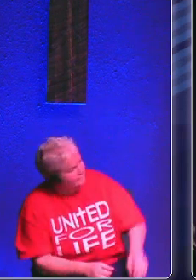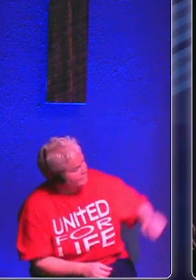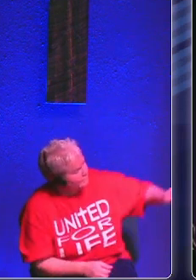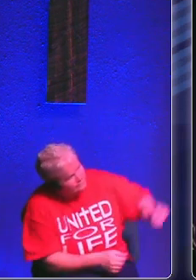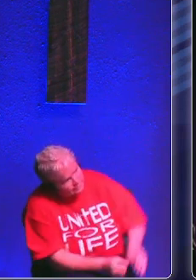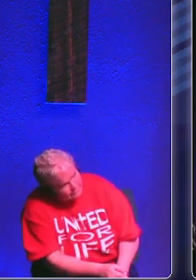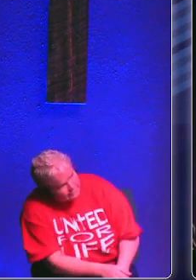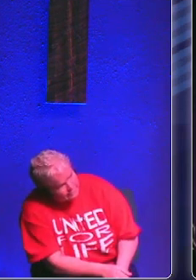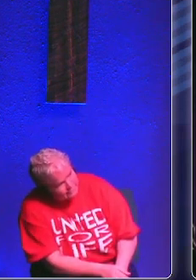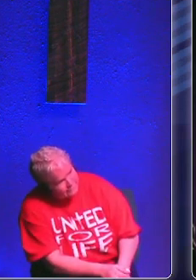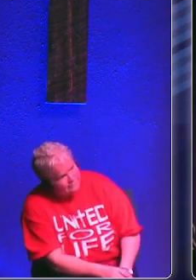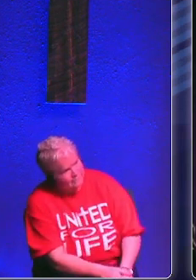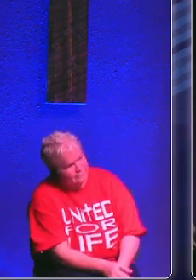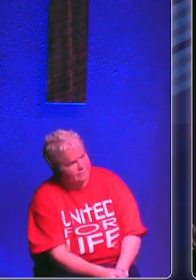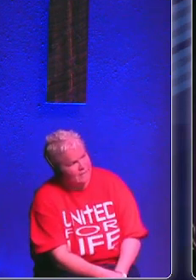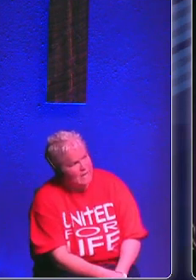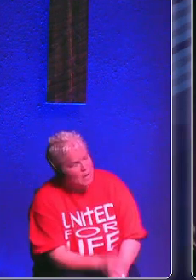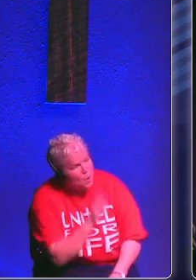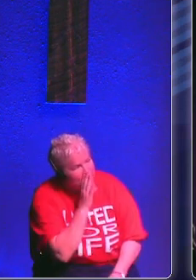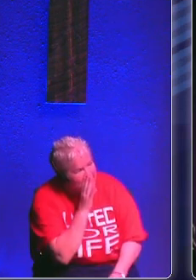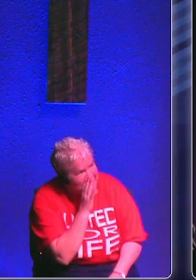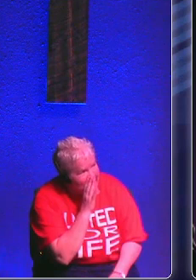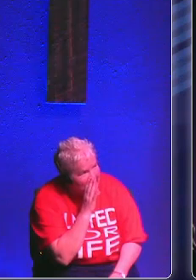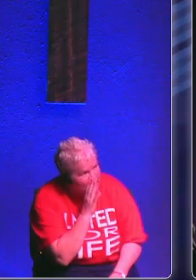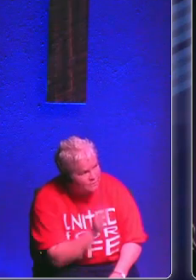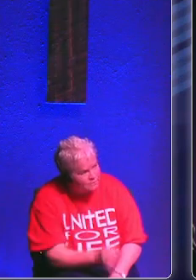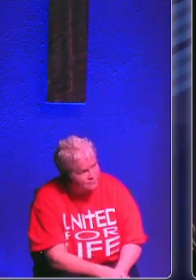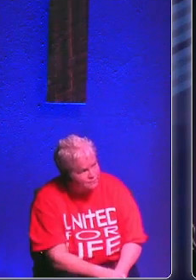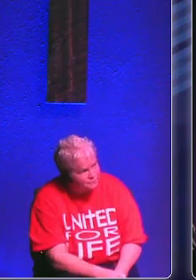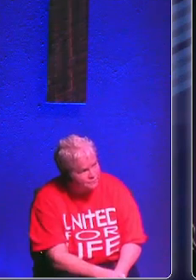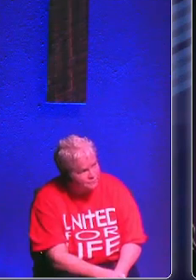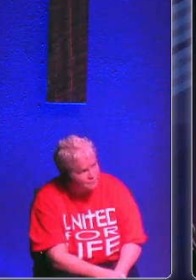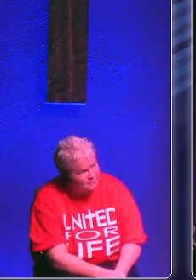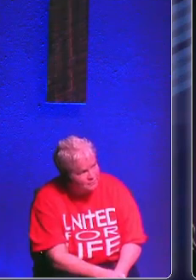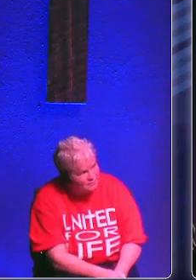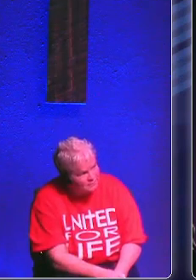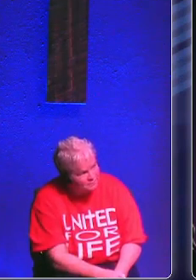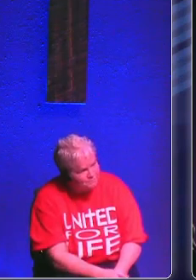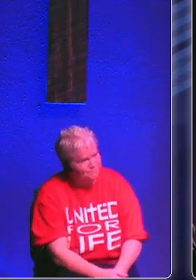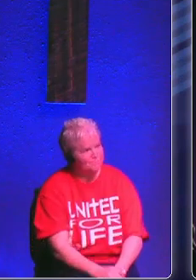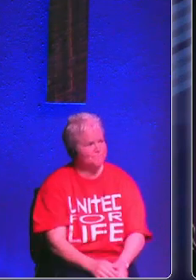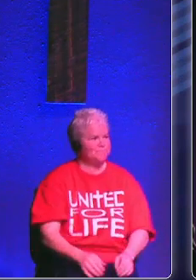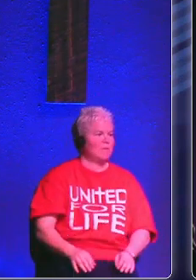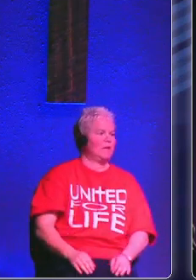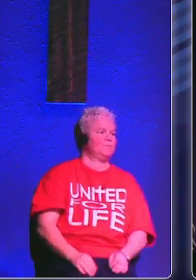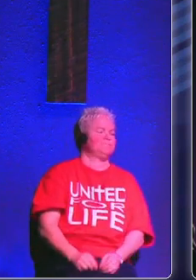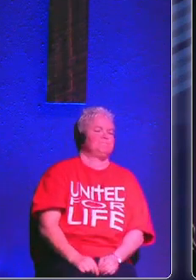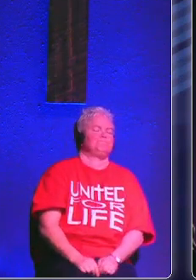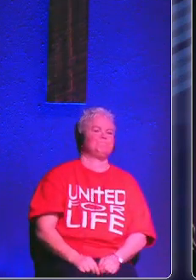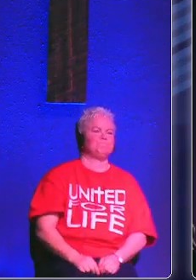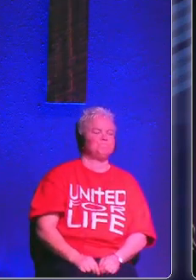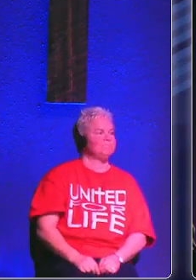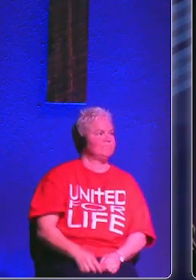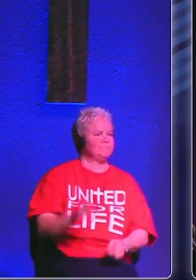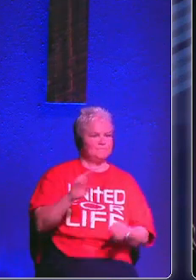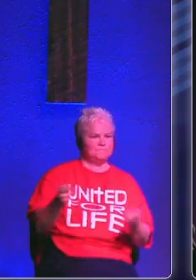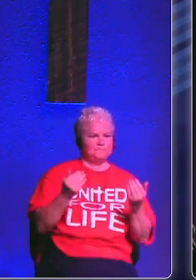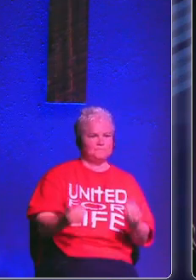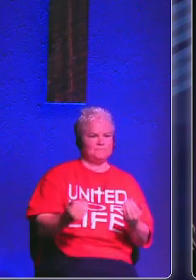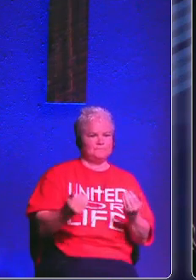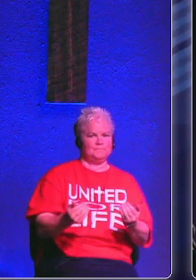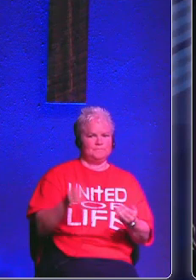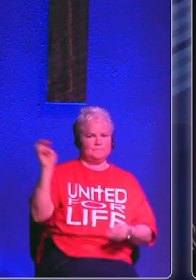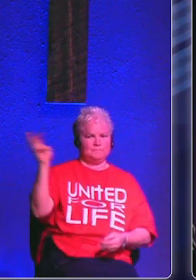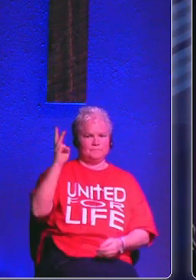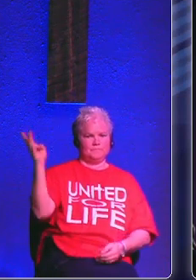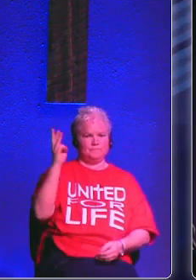I do not think. I probably forgot some, so look at your emails and your bulletins and all that. Right now,